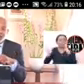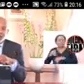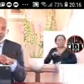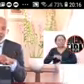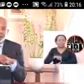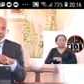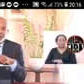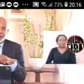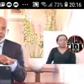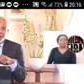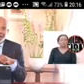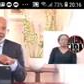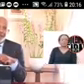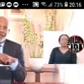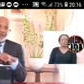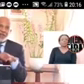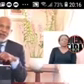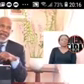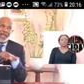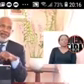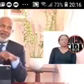So we have